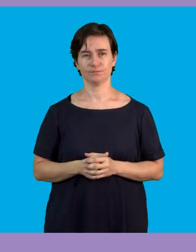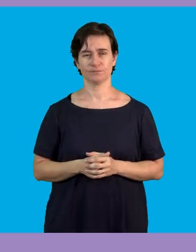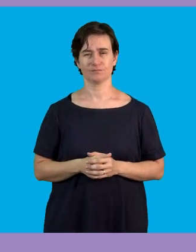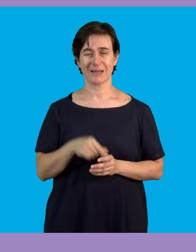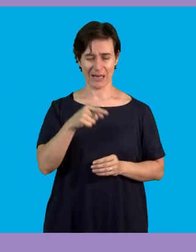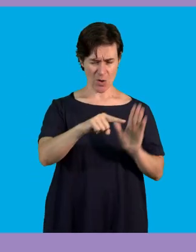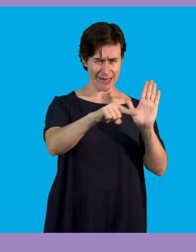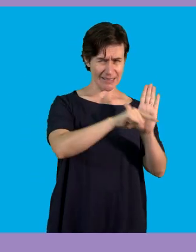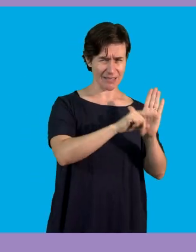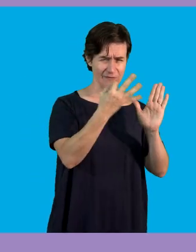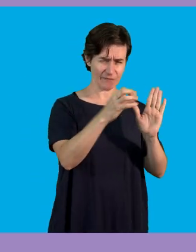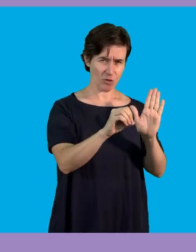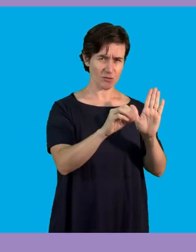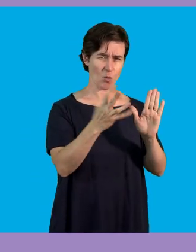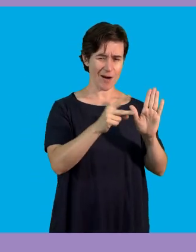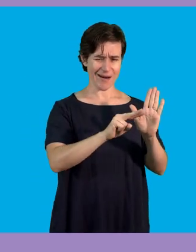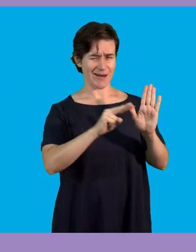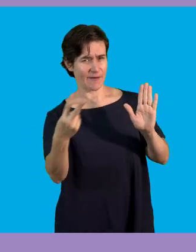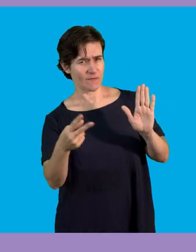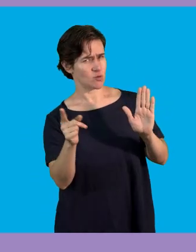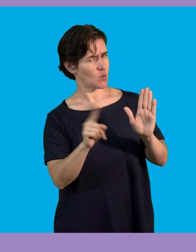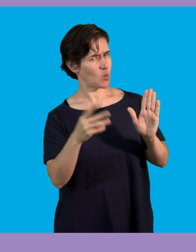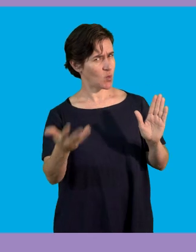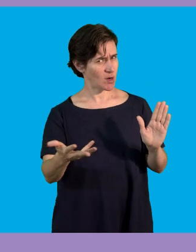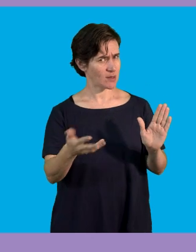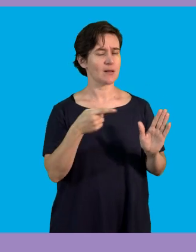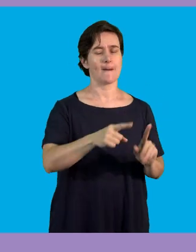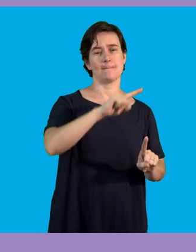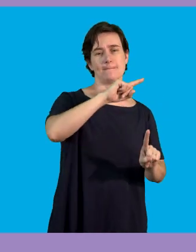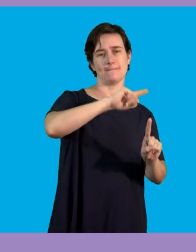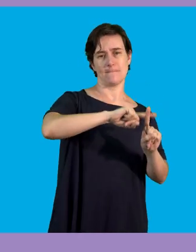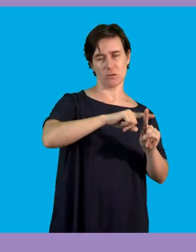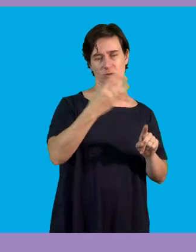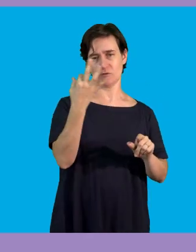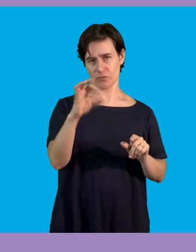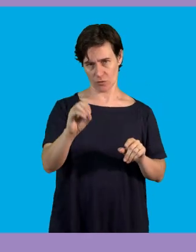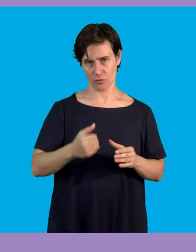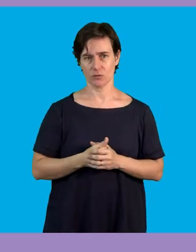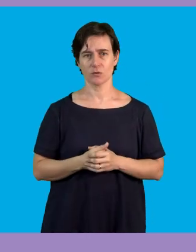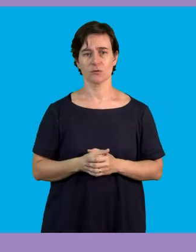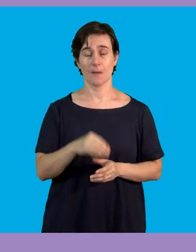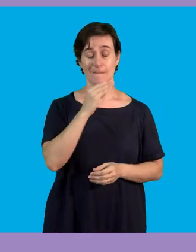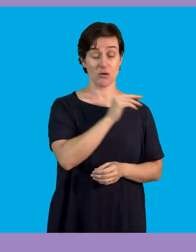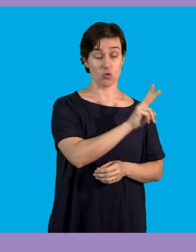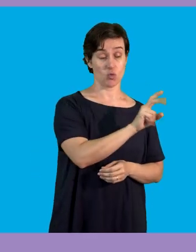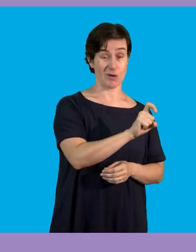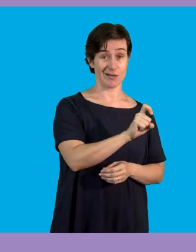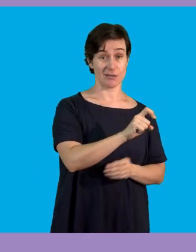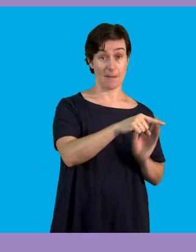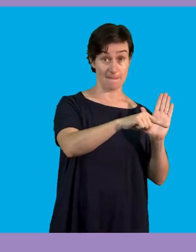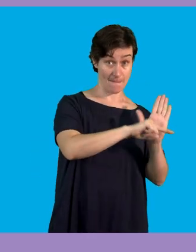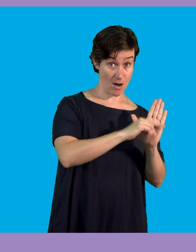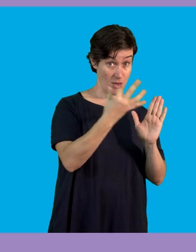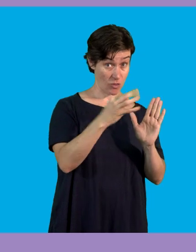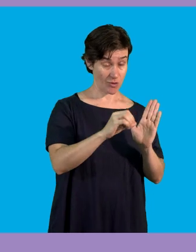negative 30, and we find an additive inverse of negative 30. So it will be 2x